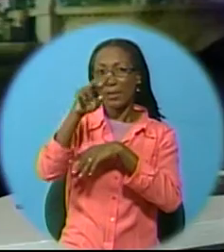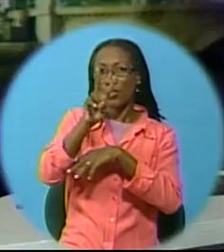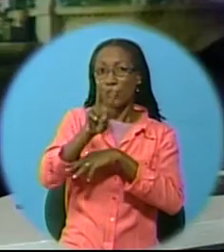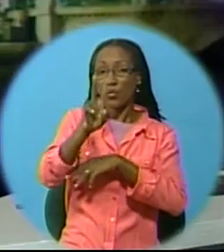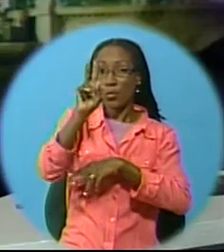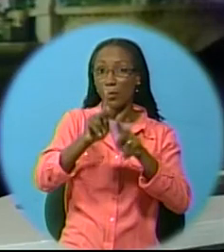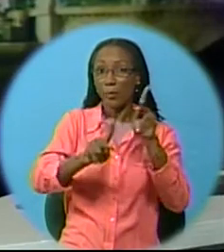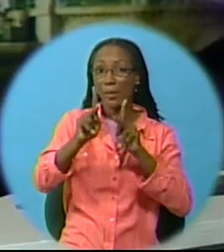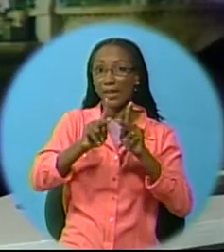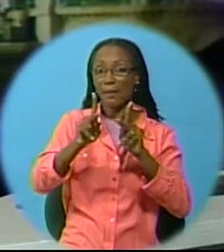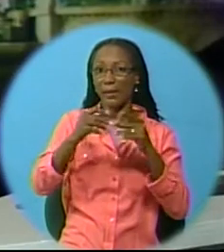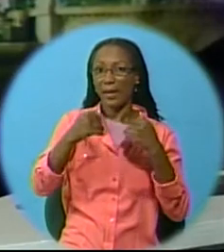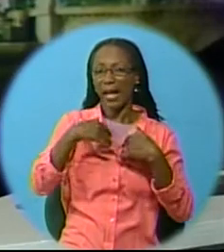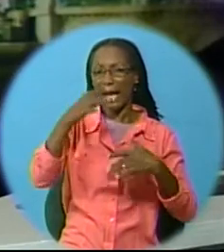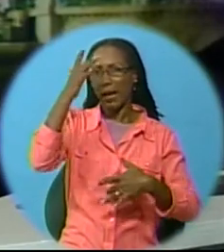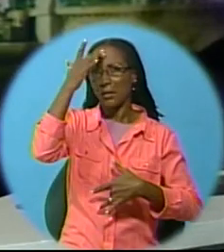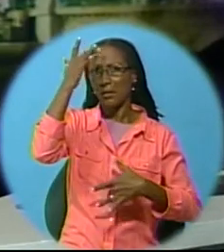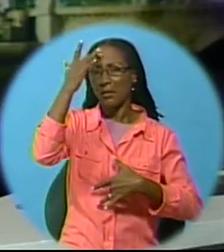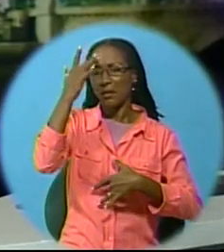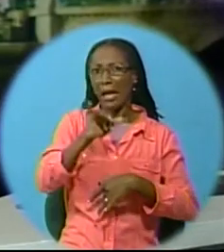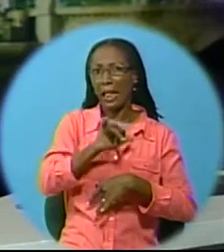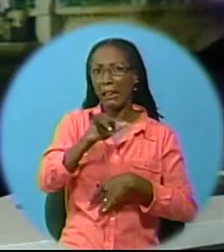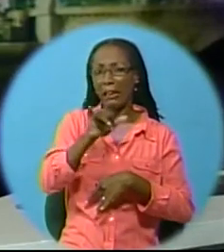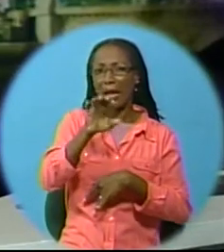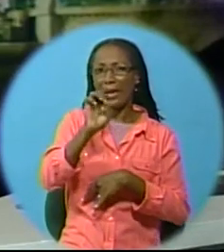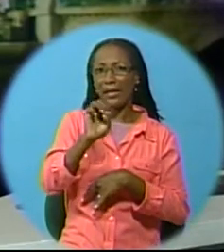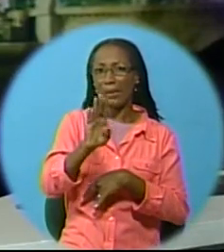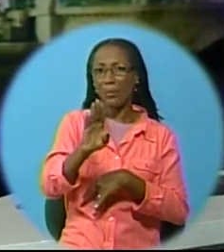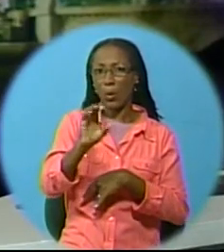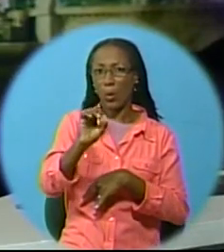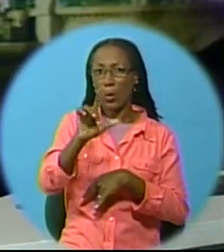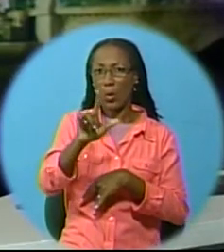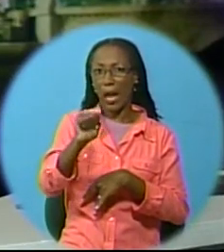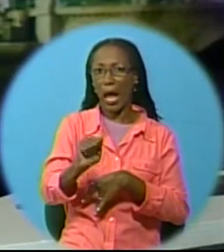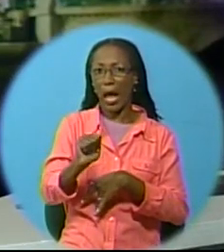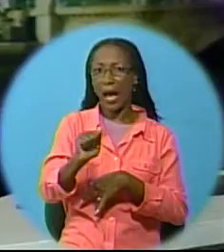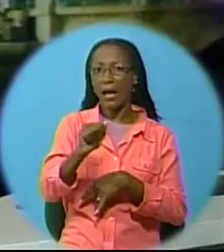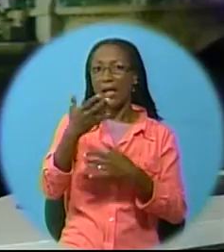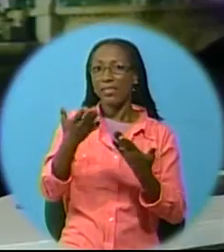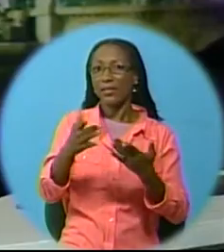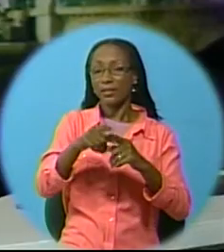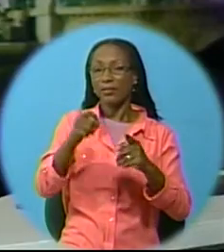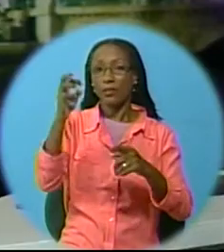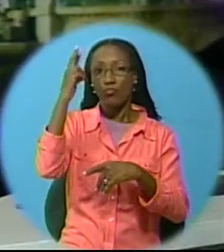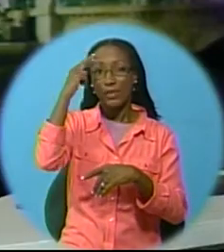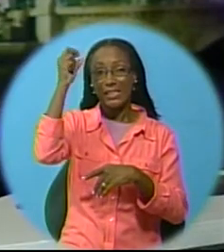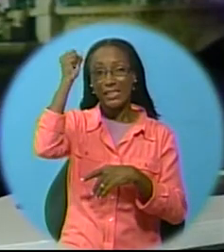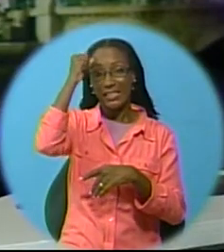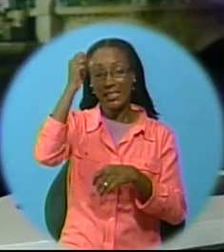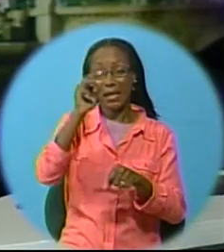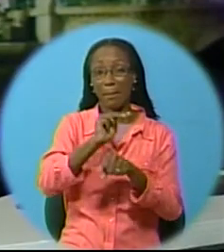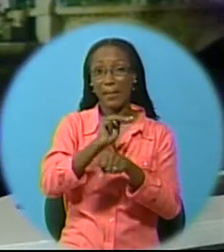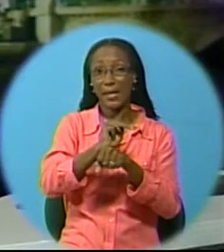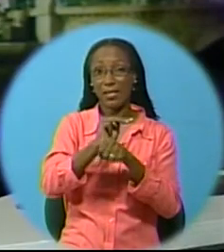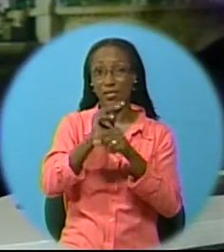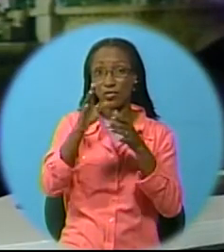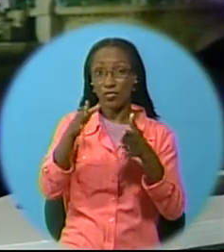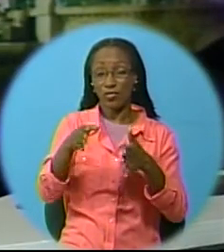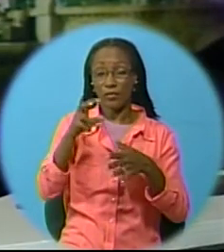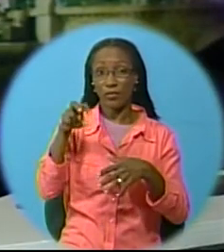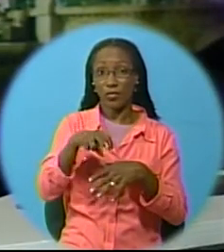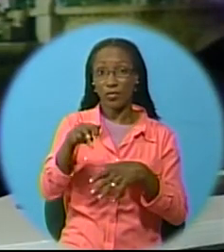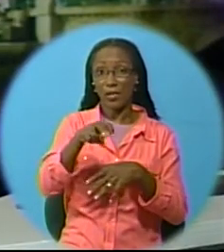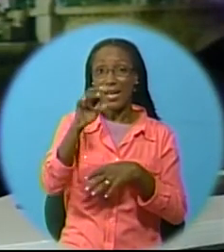symptoms of the deadly Ebola virus. This revelation from Tourism Minister Richard Seeley. He adds that the island will continue to rely